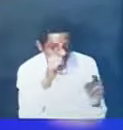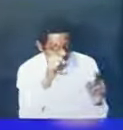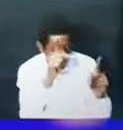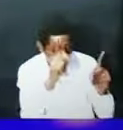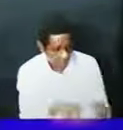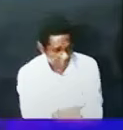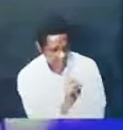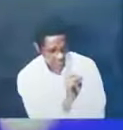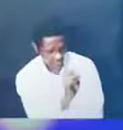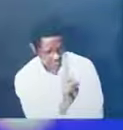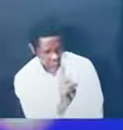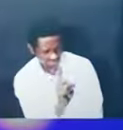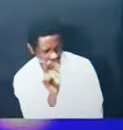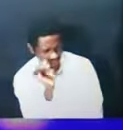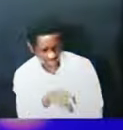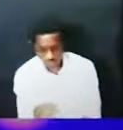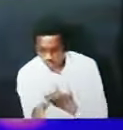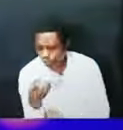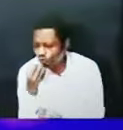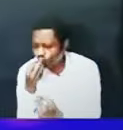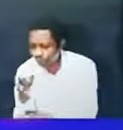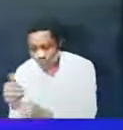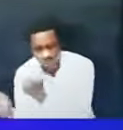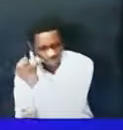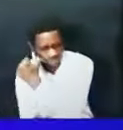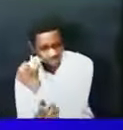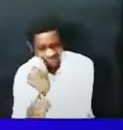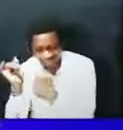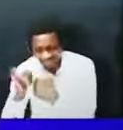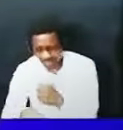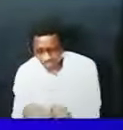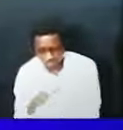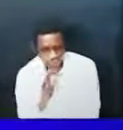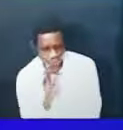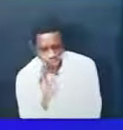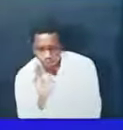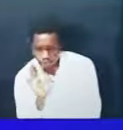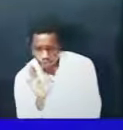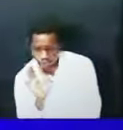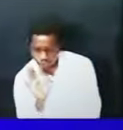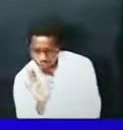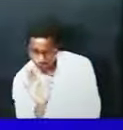this was to Abraham. That your offspring,